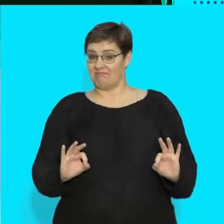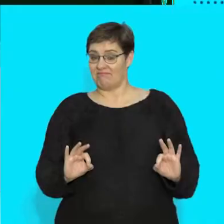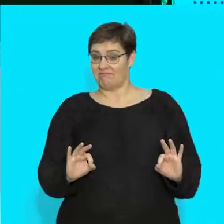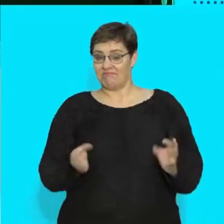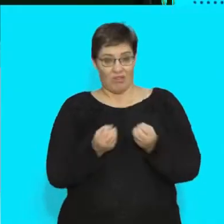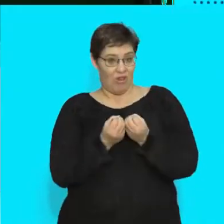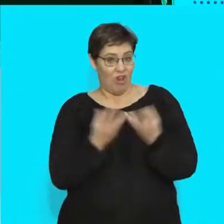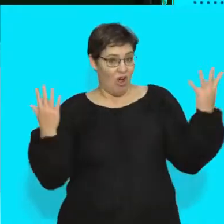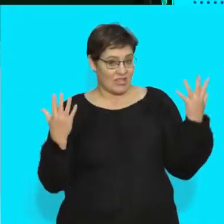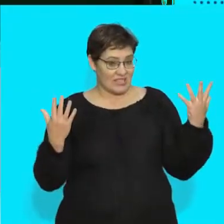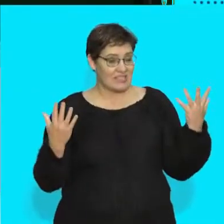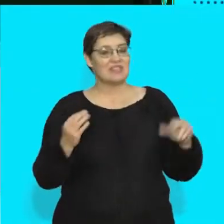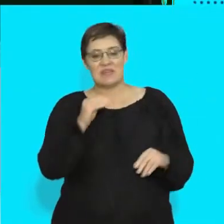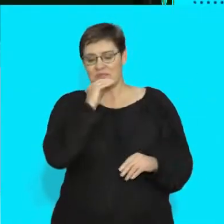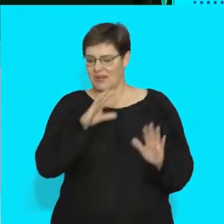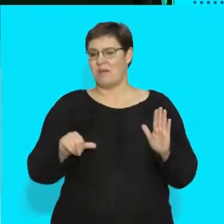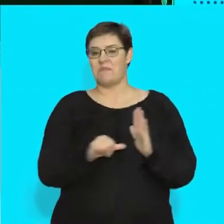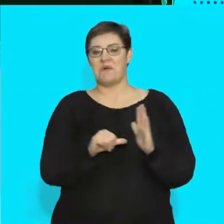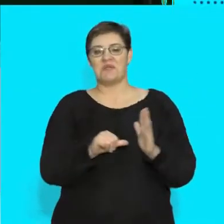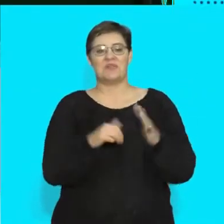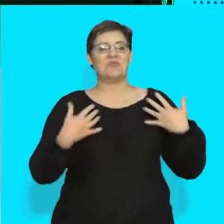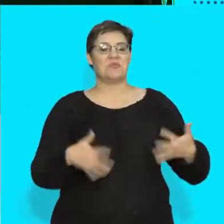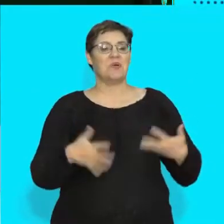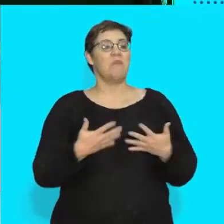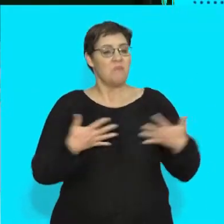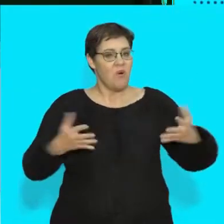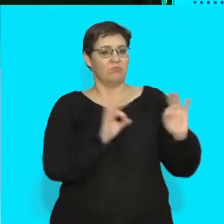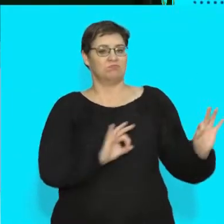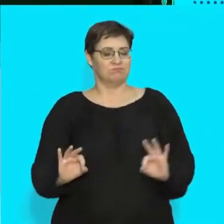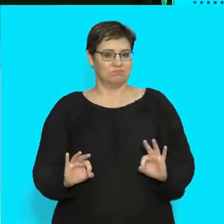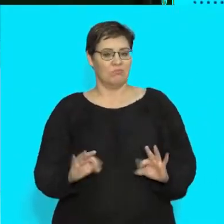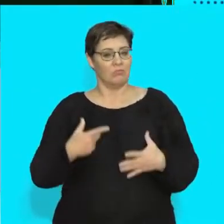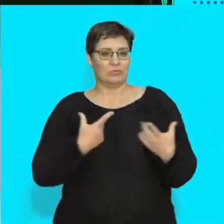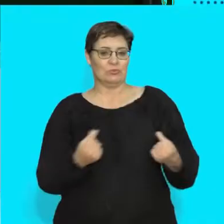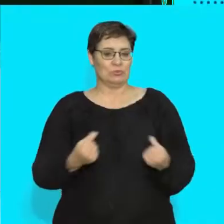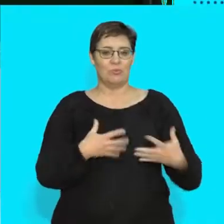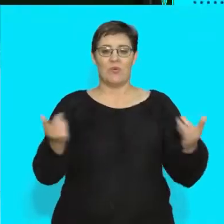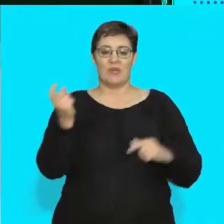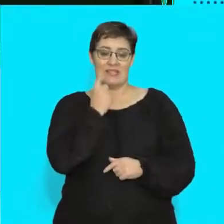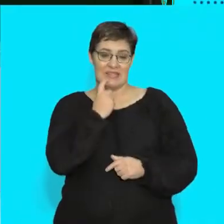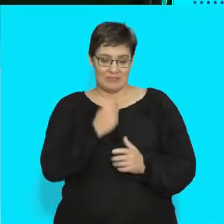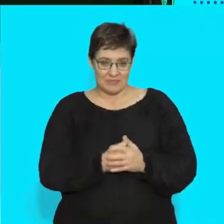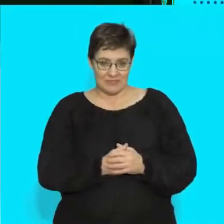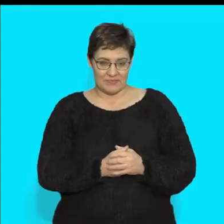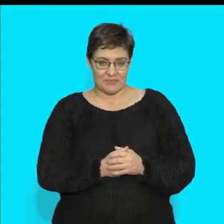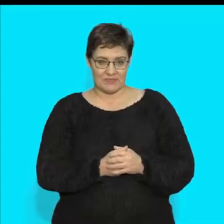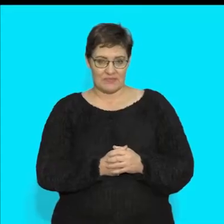Efficiency, right? A lot of it, which makes it very important, more efficient, and we can get things done much